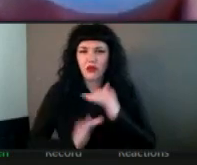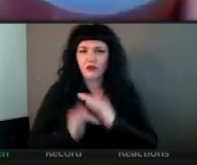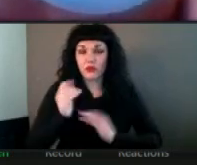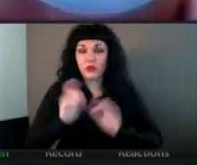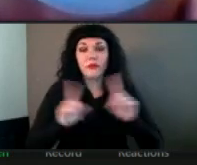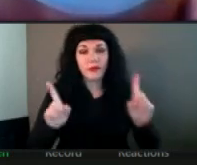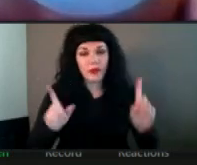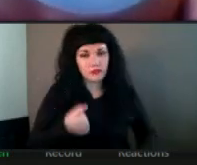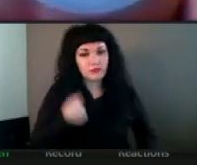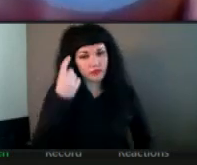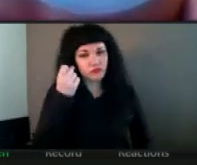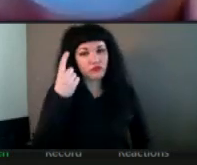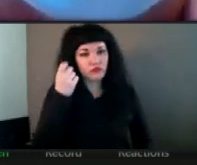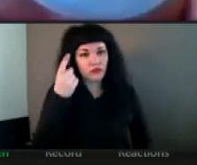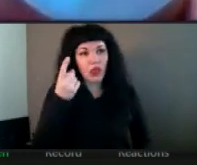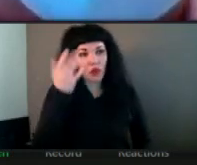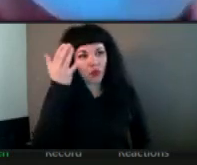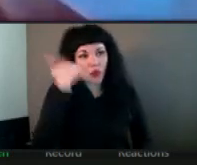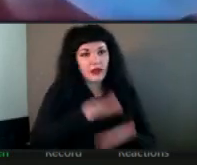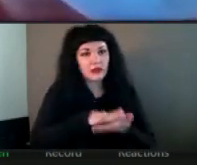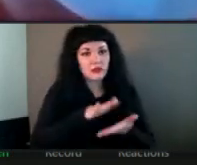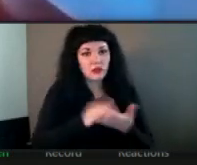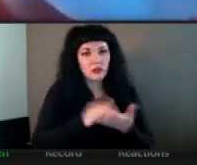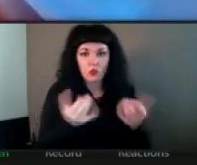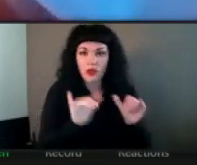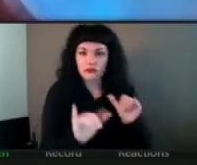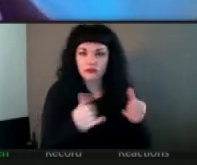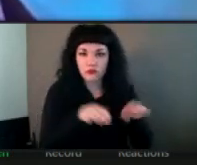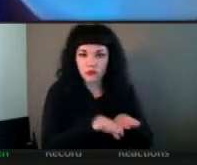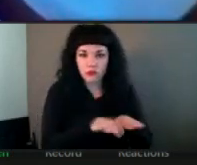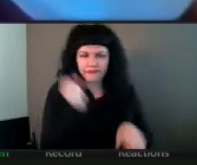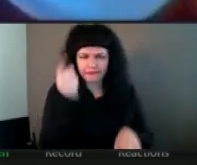to the safety and the fear of what could possibly happen.